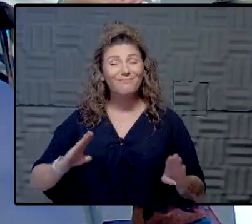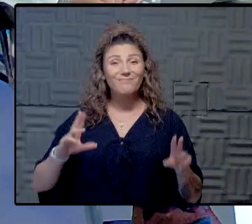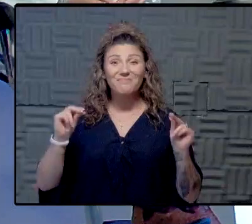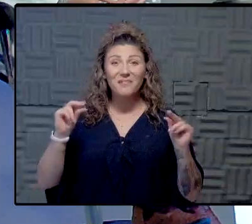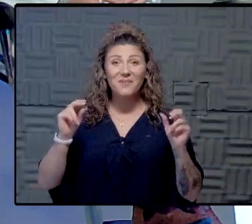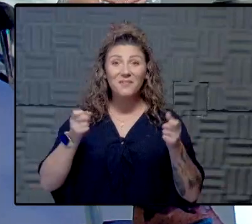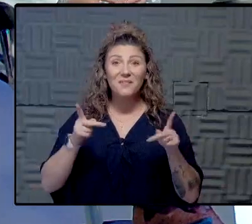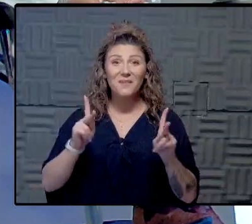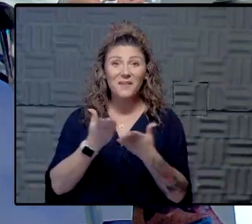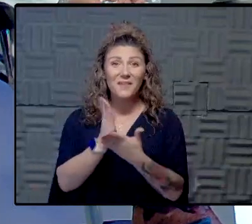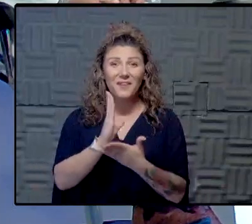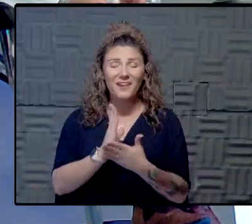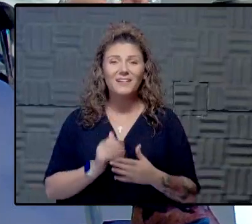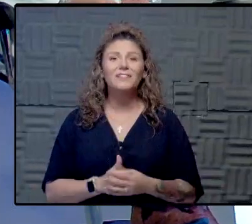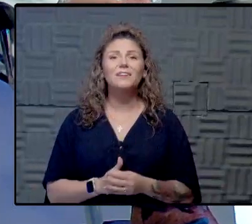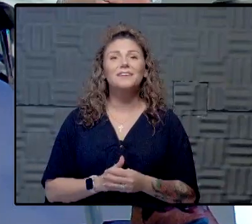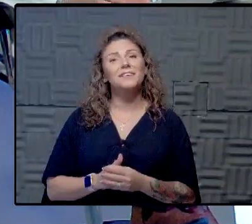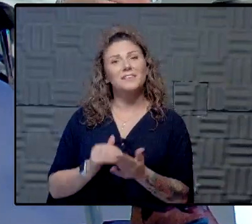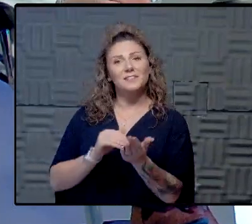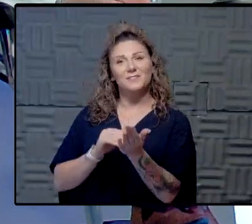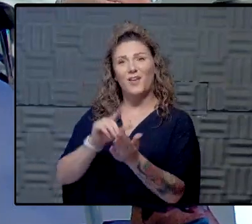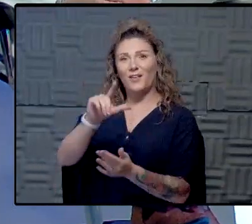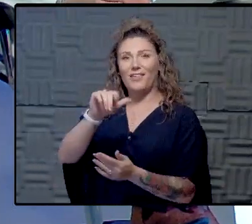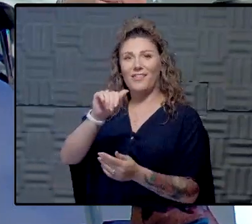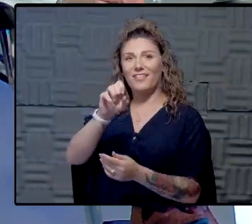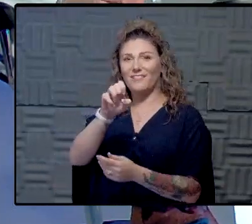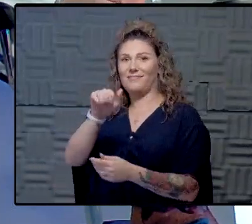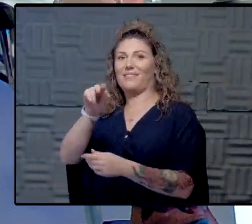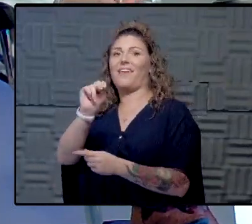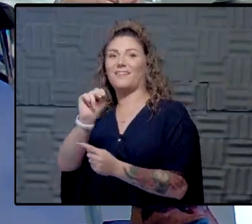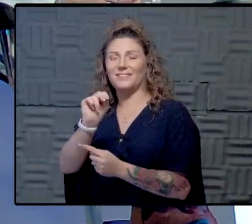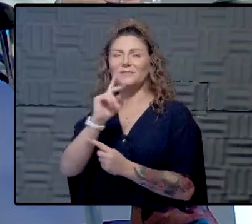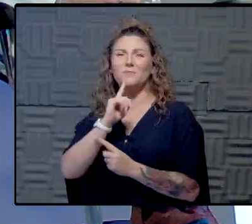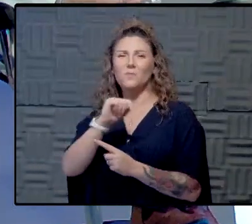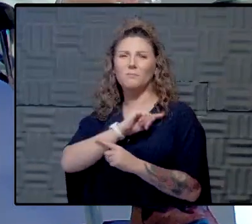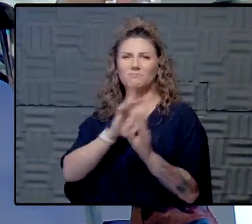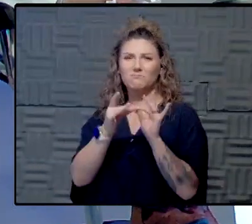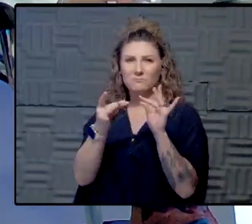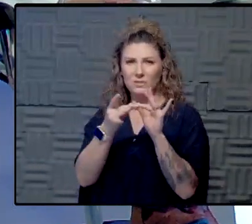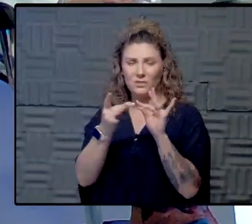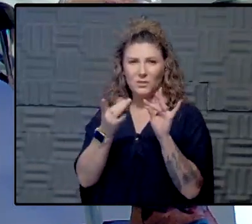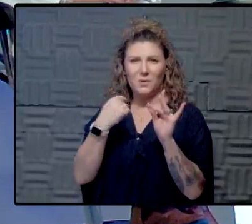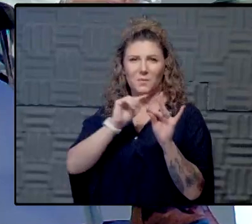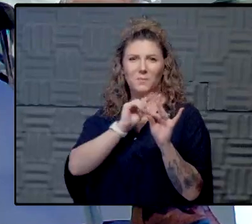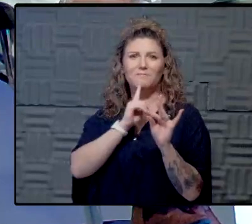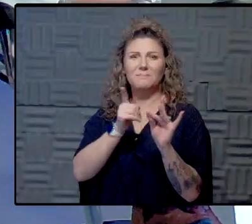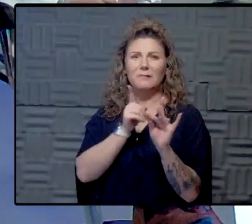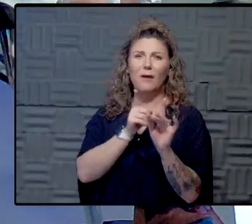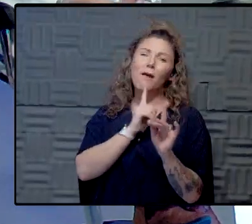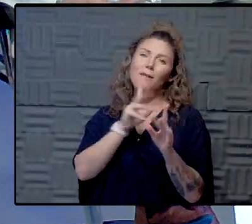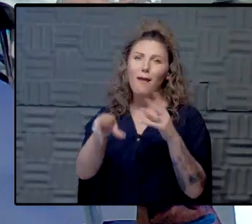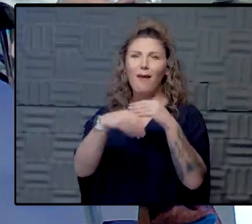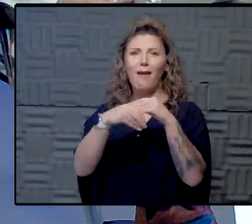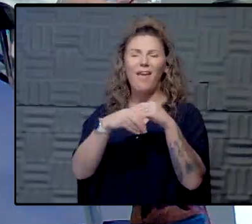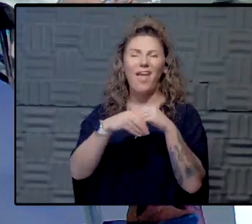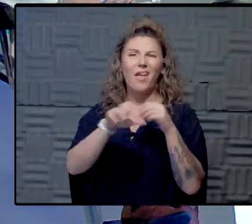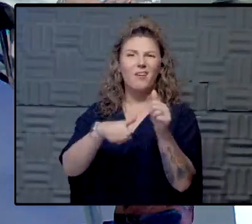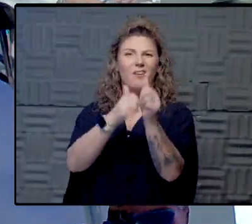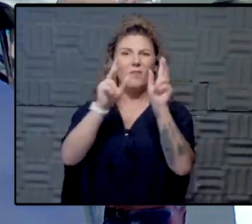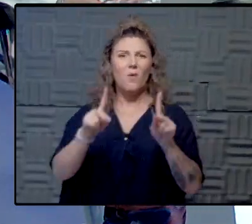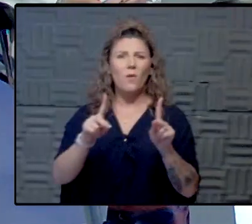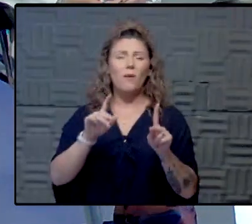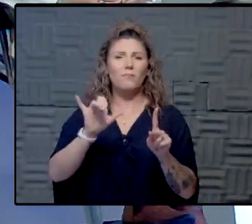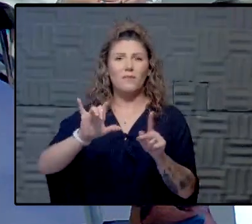No. All right. So, Dr. Lassen, we touched on this a little bit. We're going to pivot that question and kind of piggyback on that first